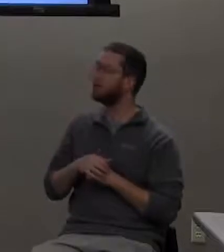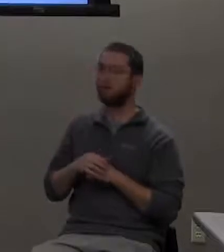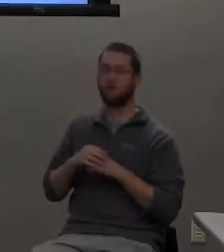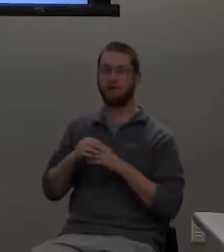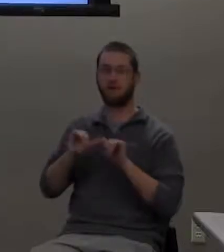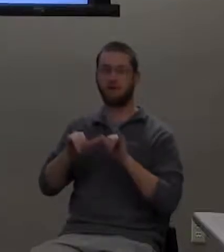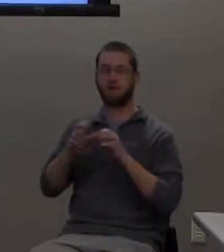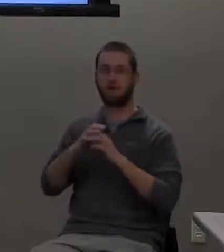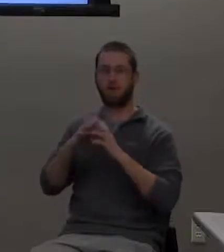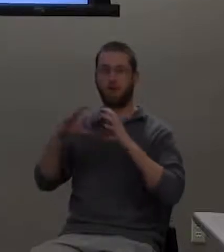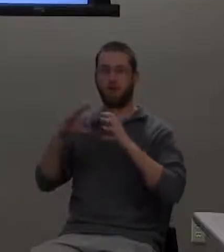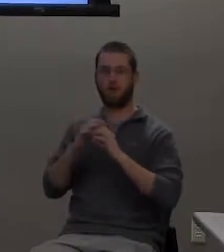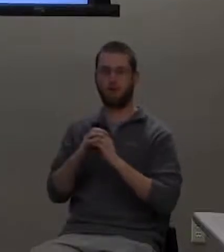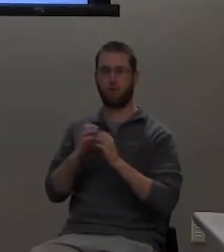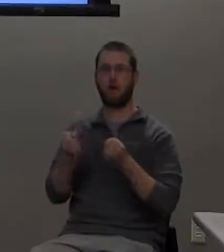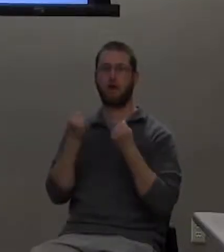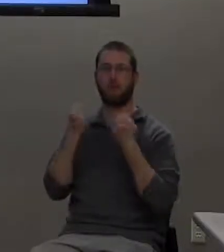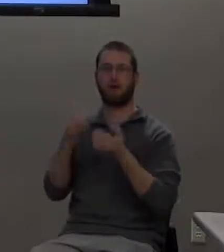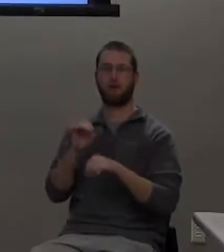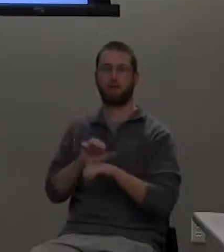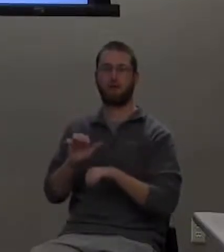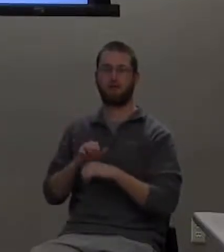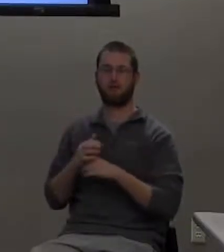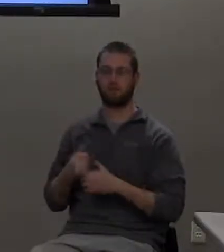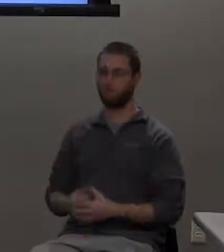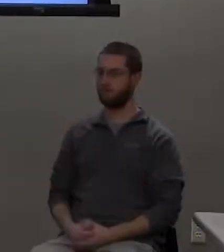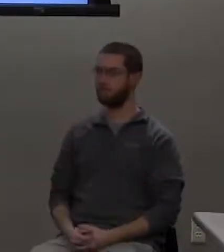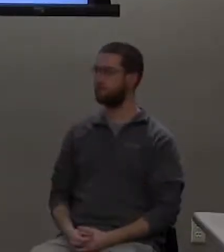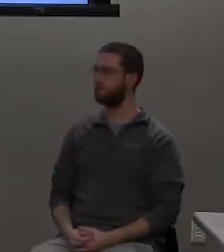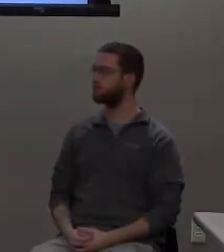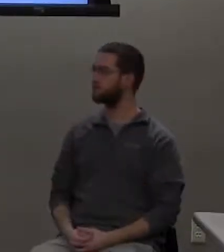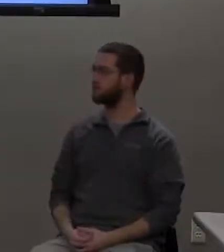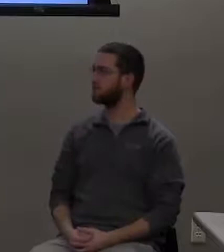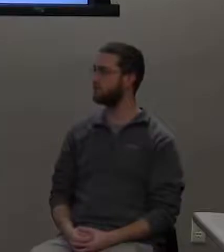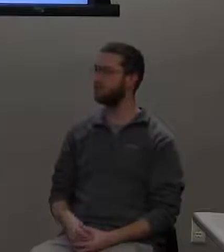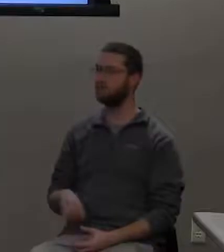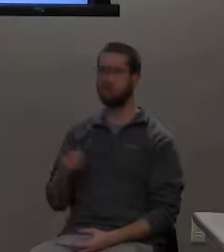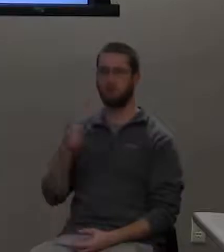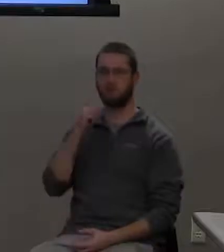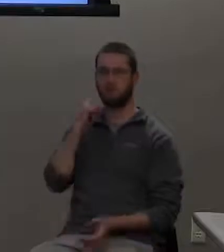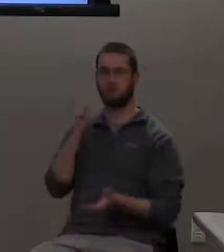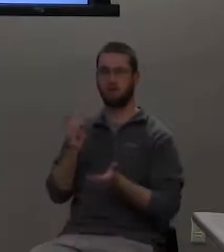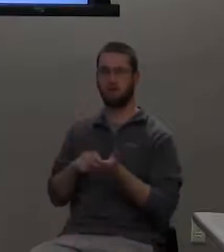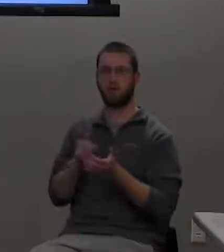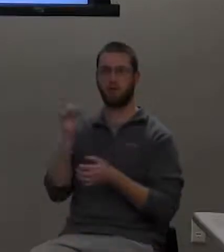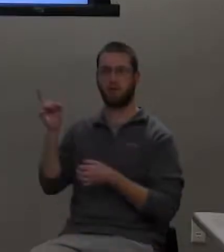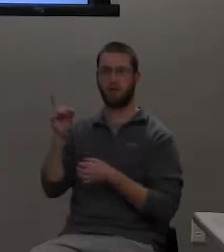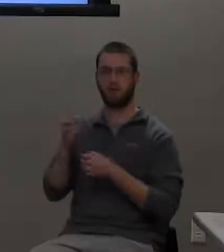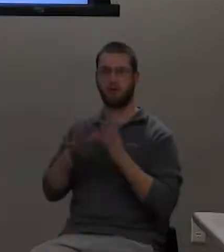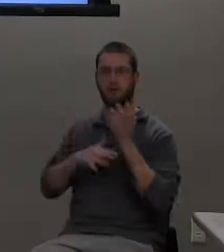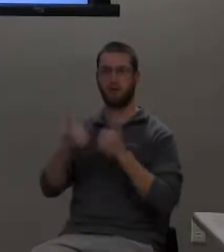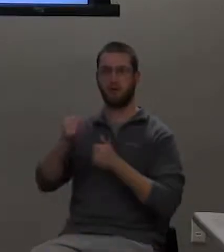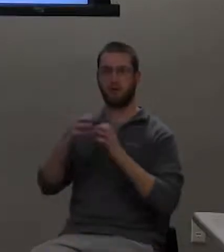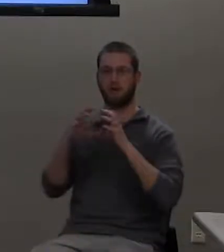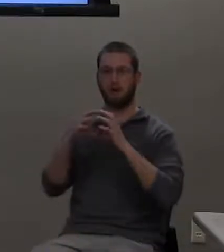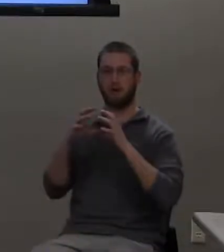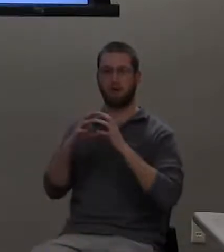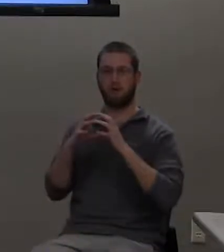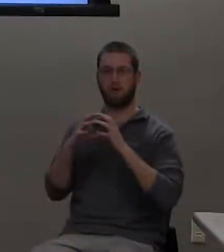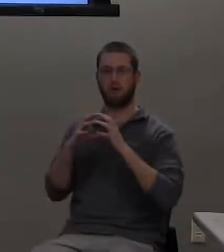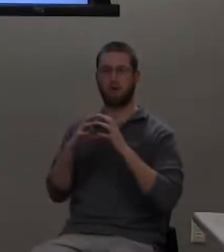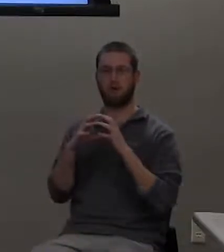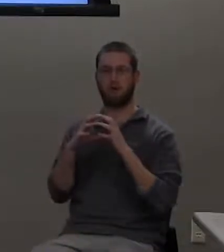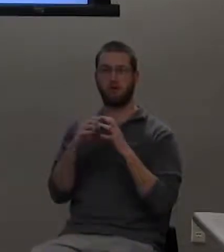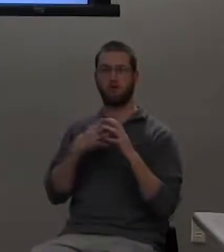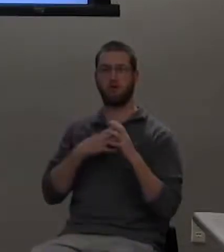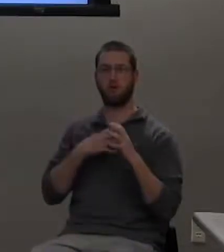bowl indicates how many jobs we have here. I will say that as you can see here, the largest bubbles, or most of the largest bubbles,